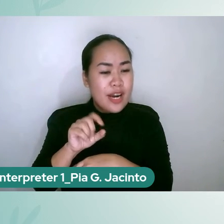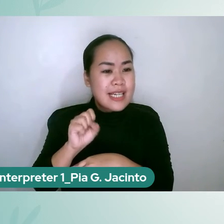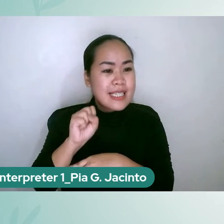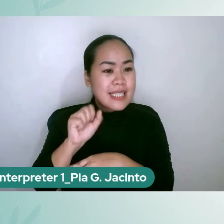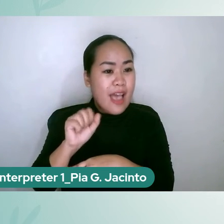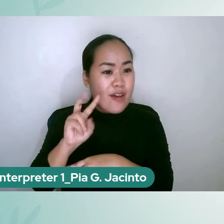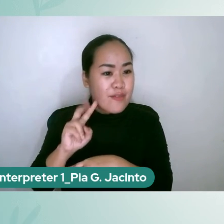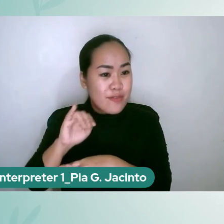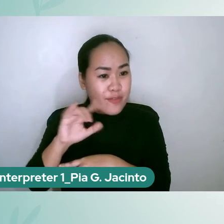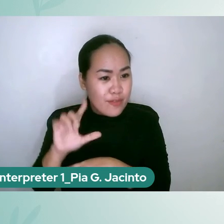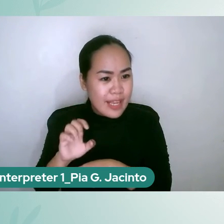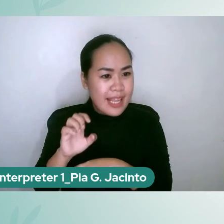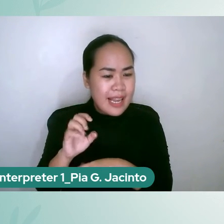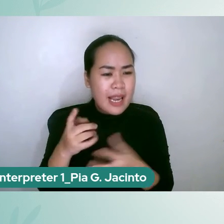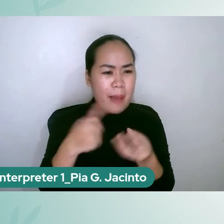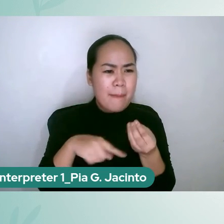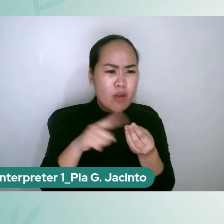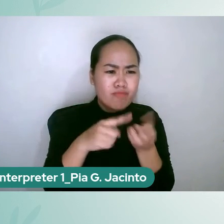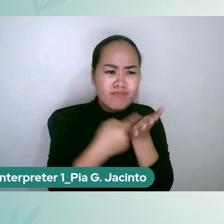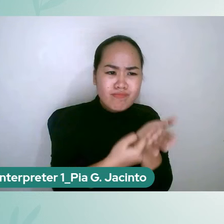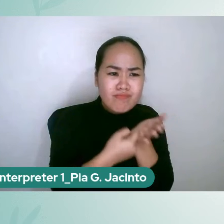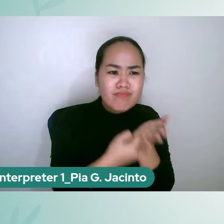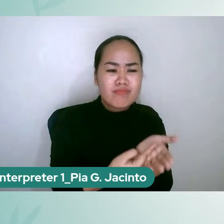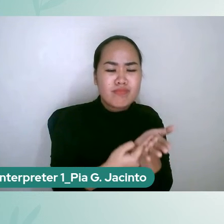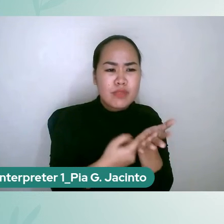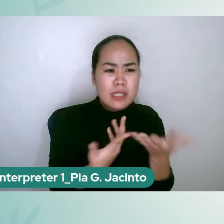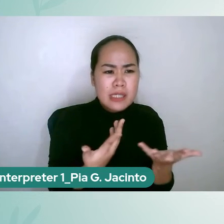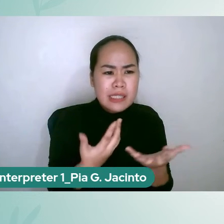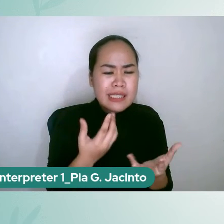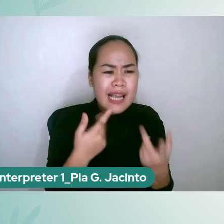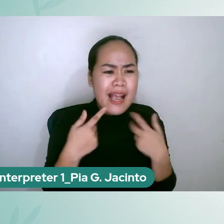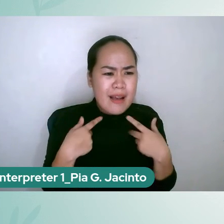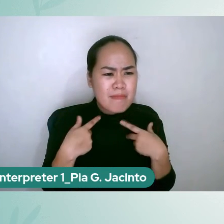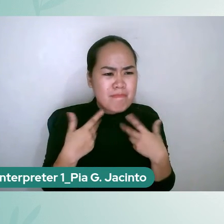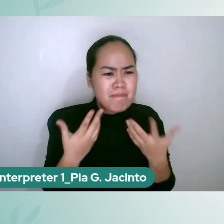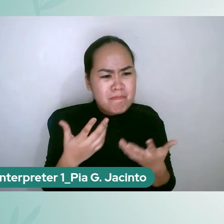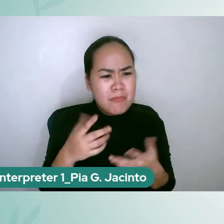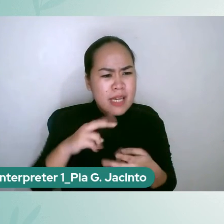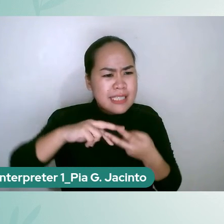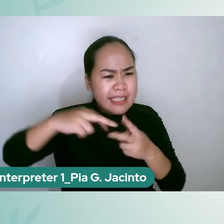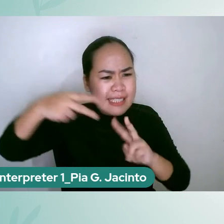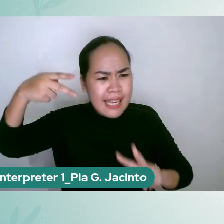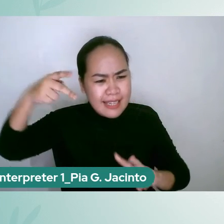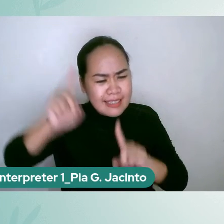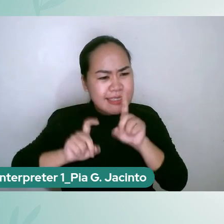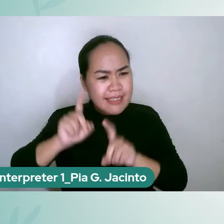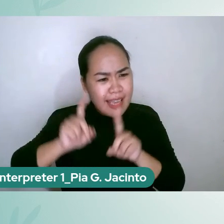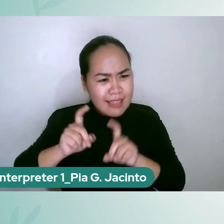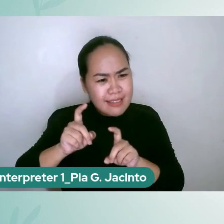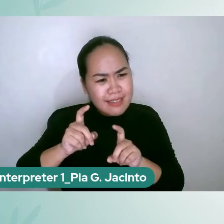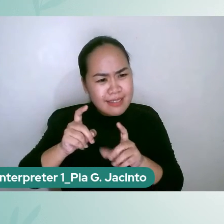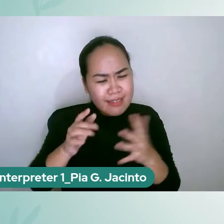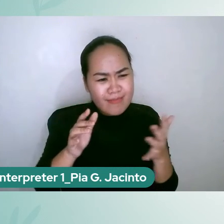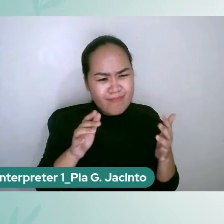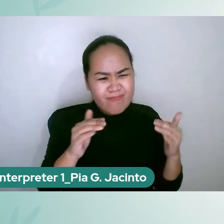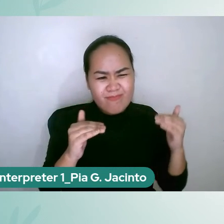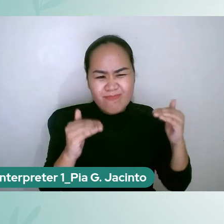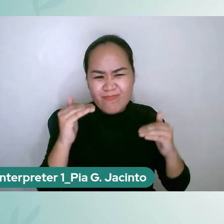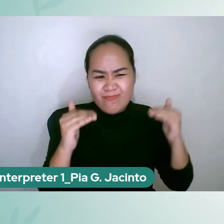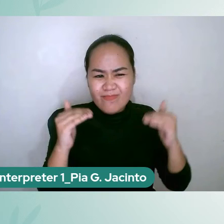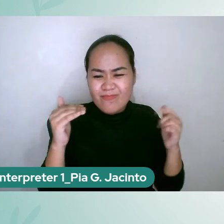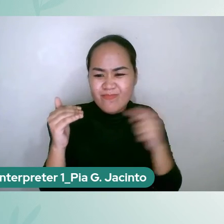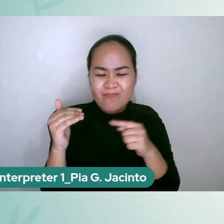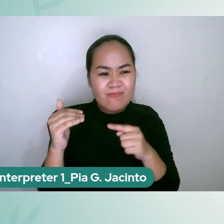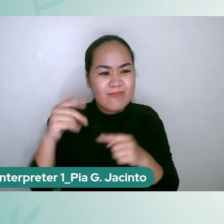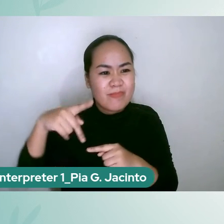pooled sensitivity and specificity of HPV DNA screening test compared to pap smear or VIA,